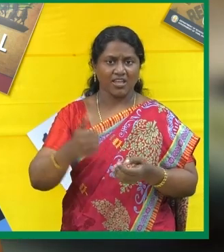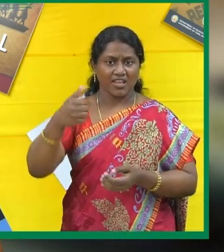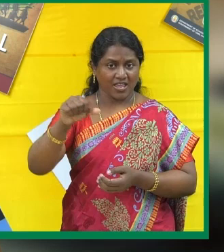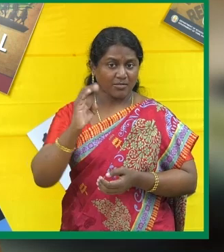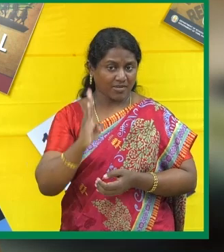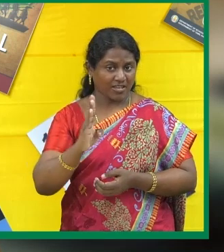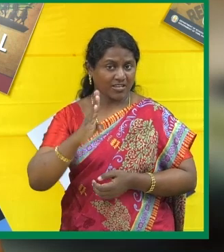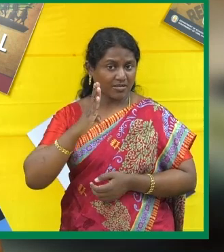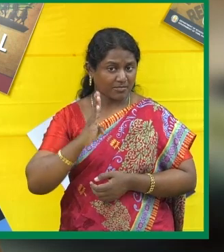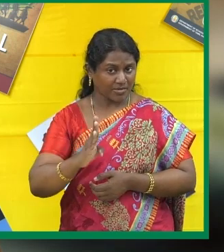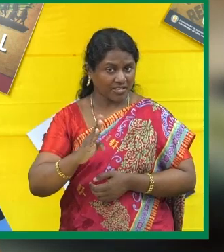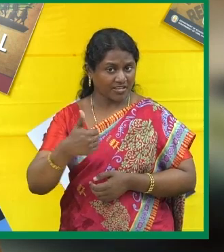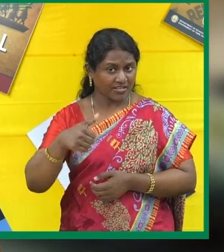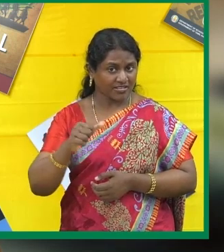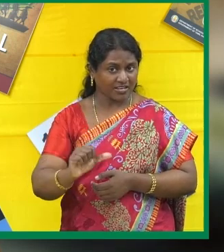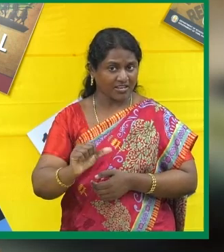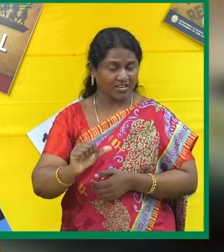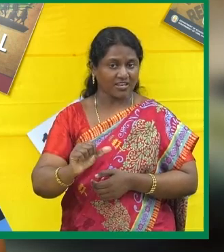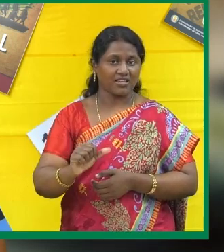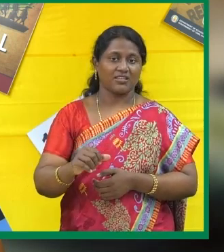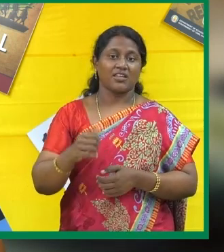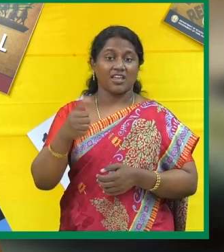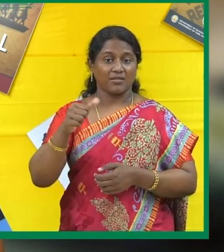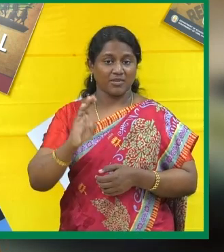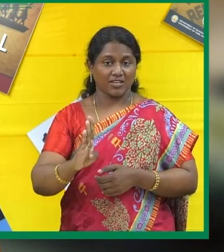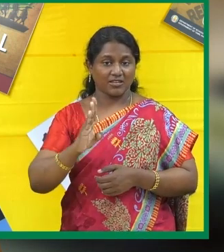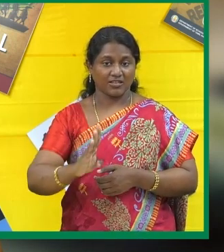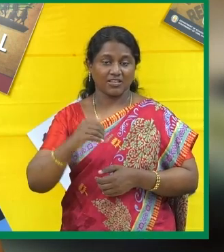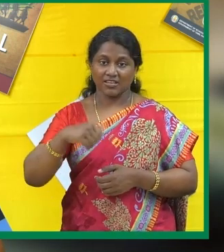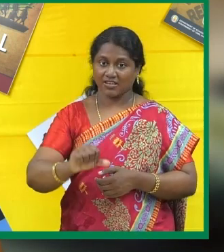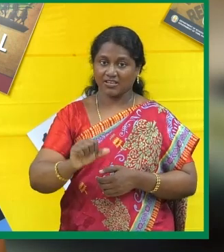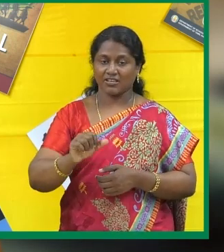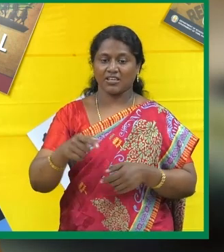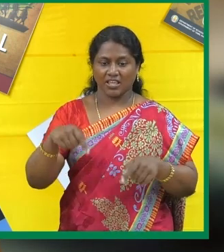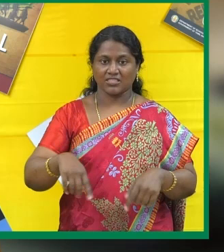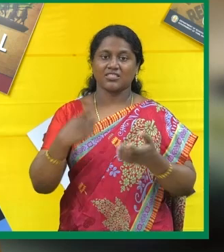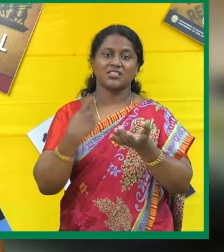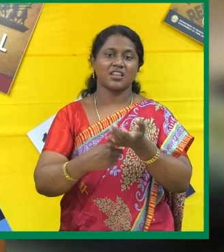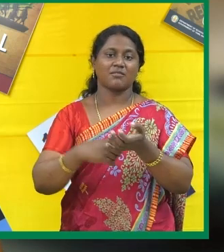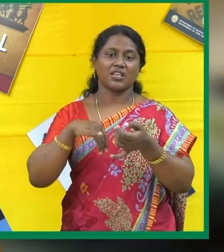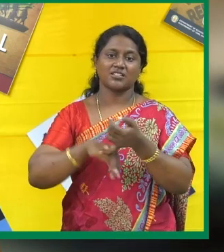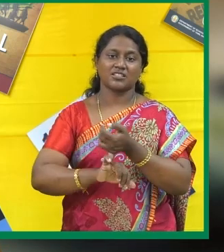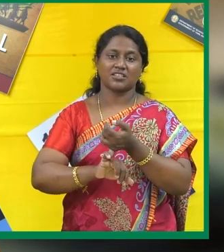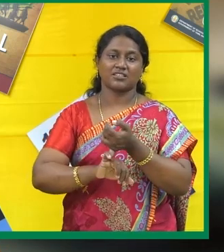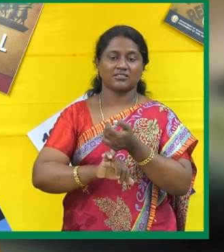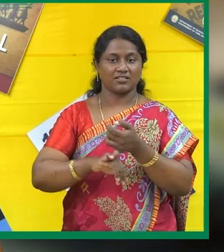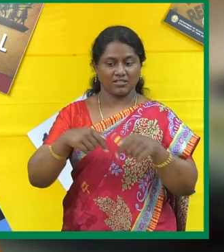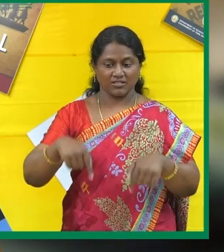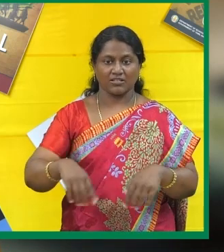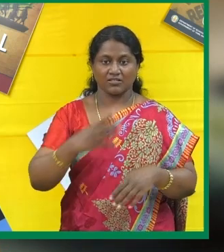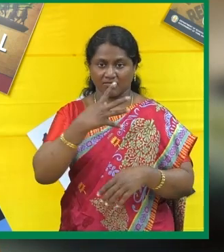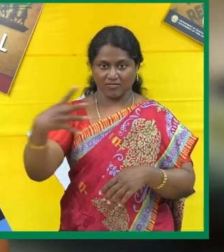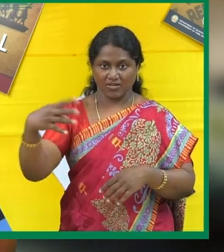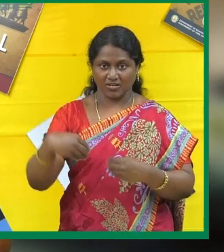A, B, B, A. A, B, B, A. That is the rhyme scheme given in this 4